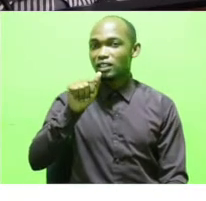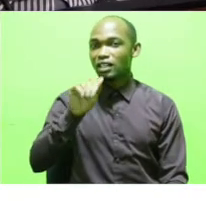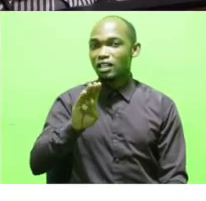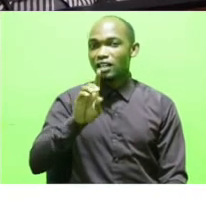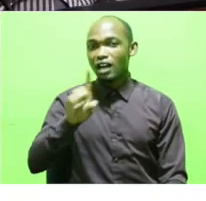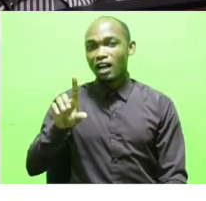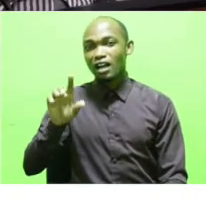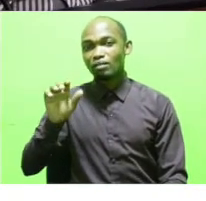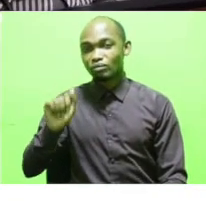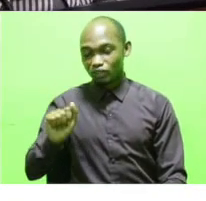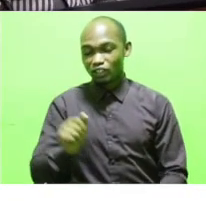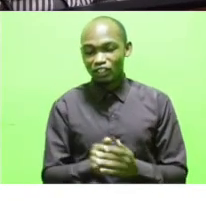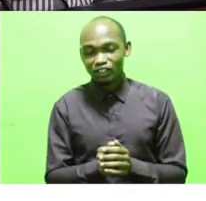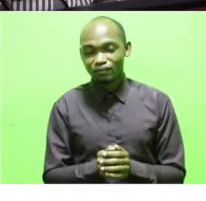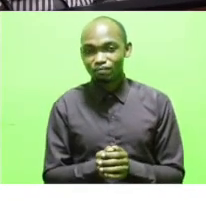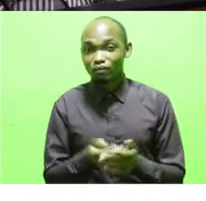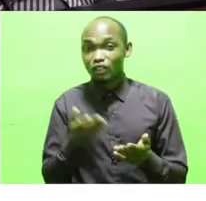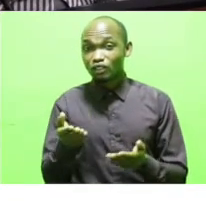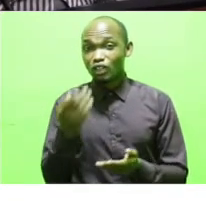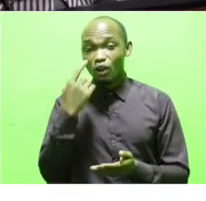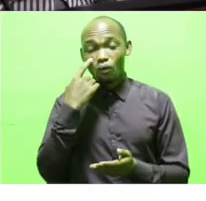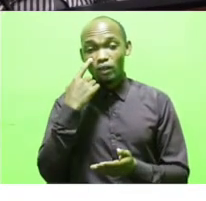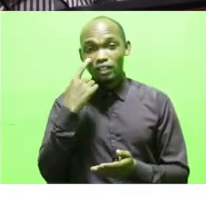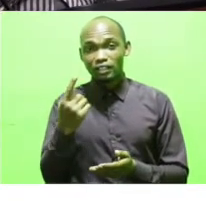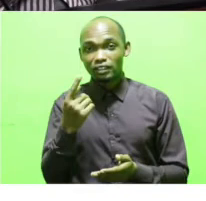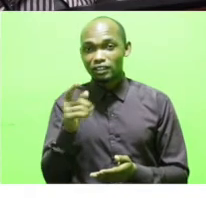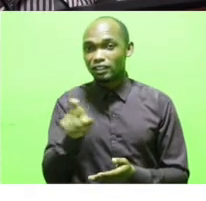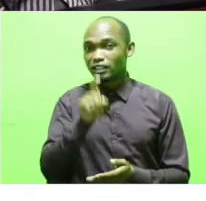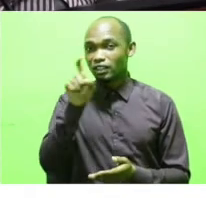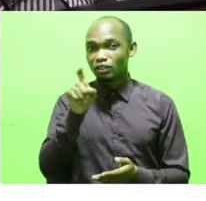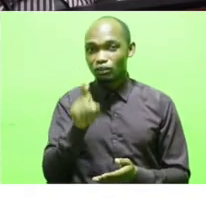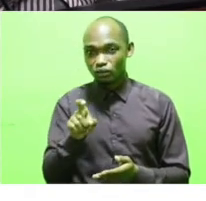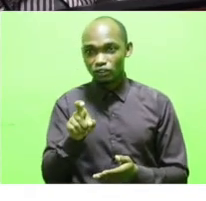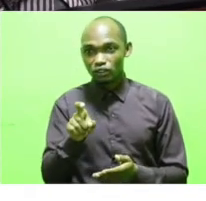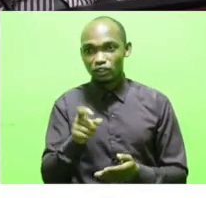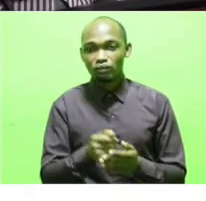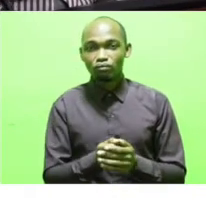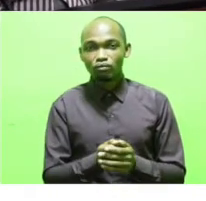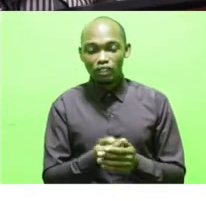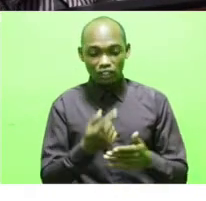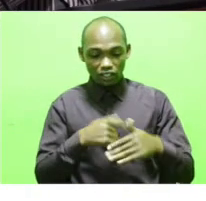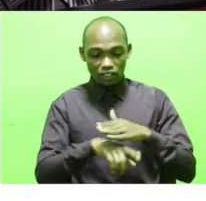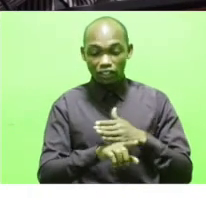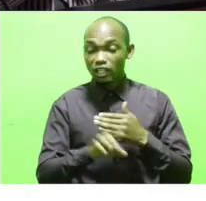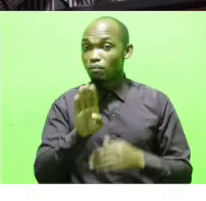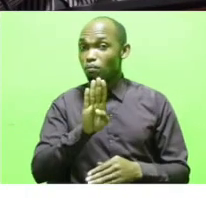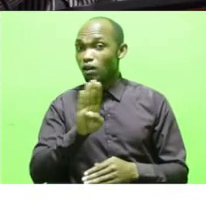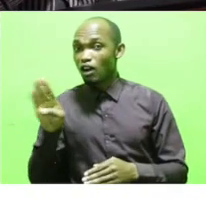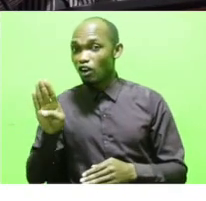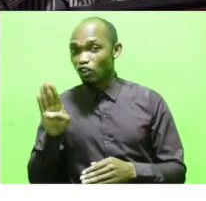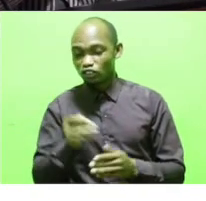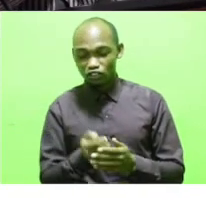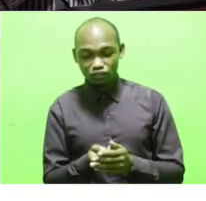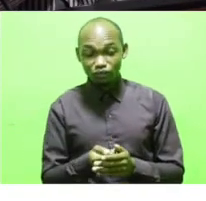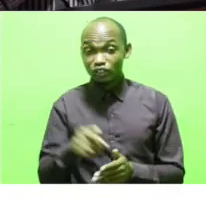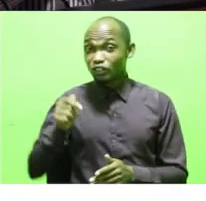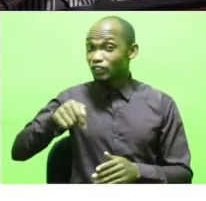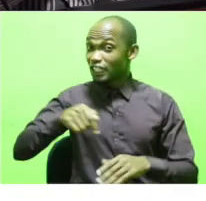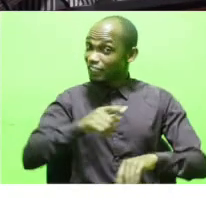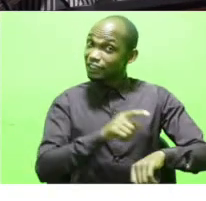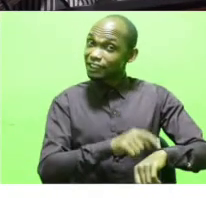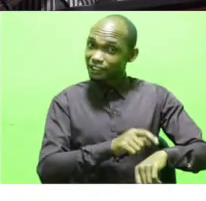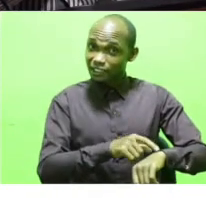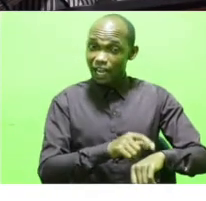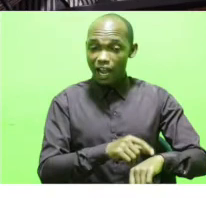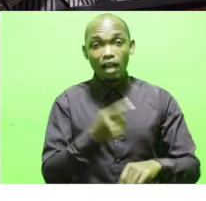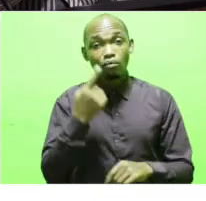as we continue to look upon questions which are brought in biology. This time we're